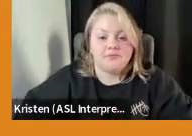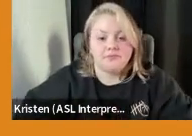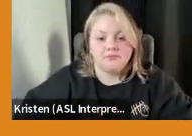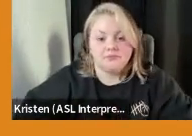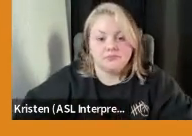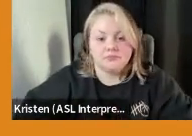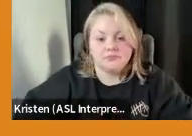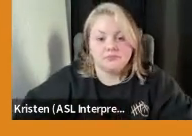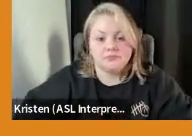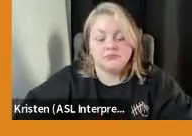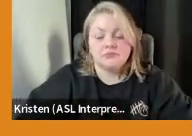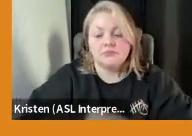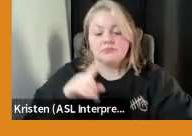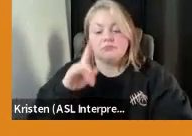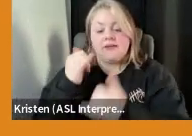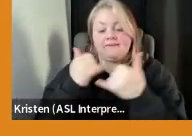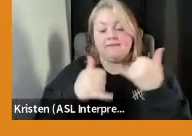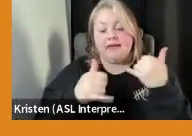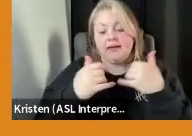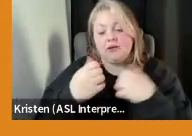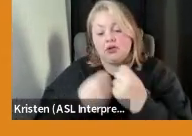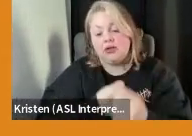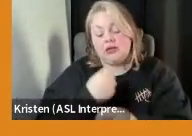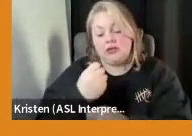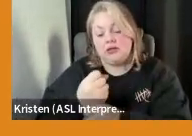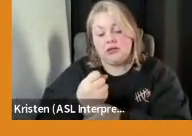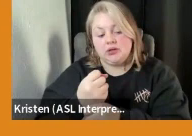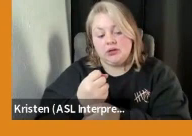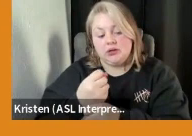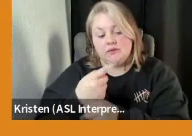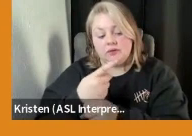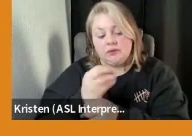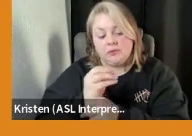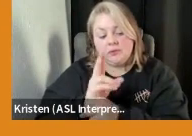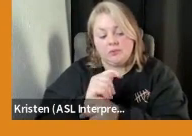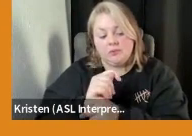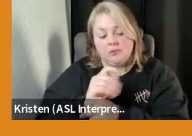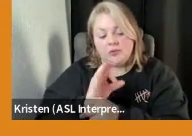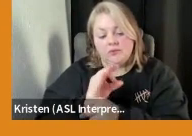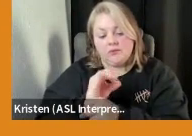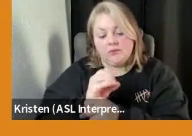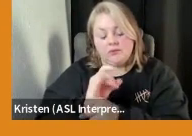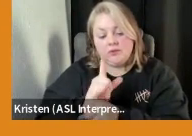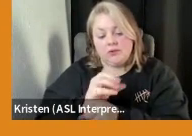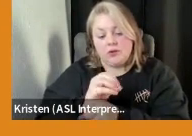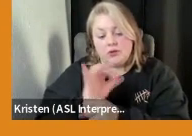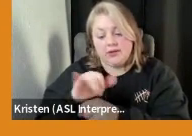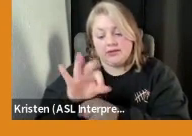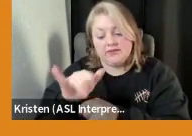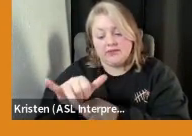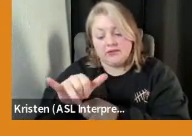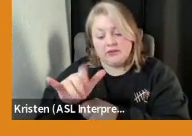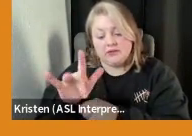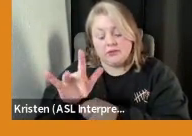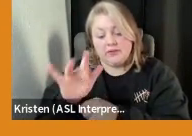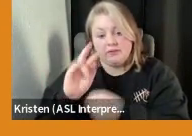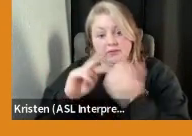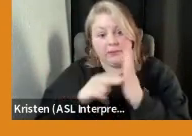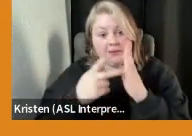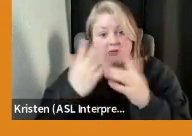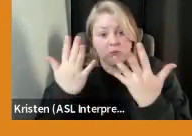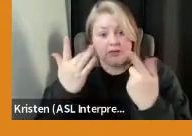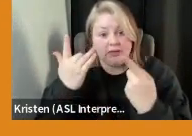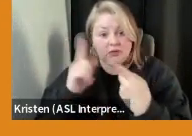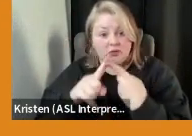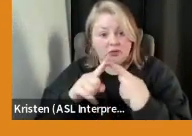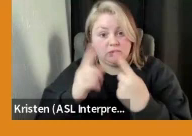And then if the final year of our portfolio grant is fiscal 25, should we not apply until next spring for fiscal